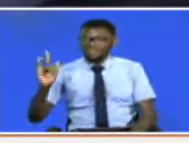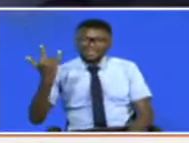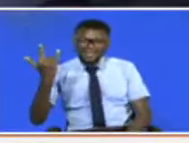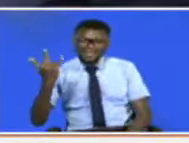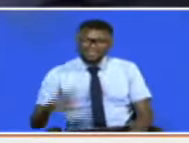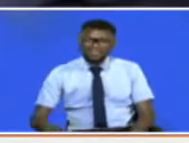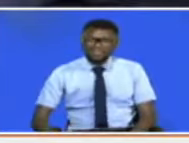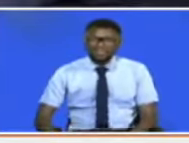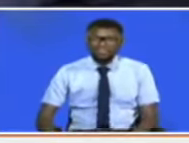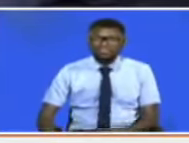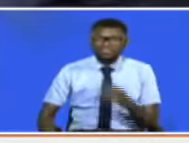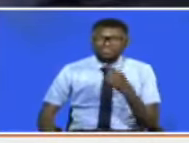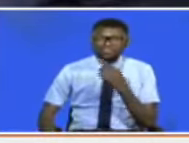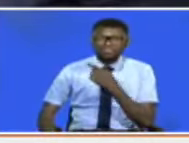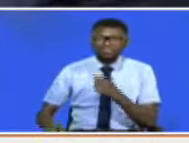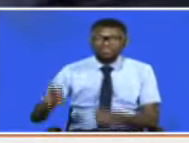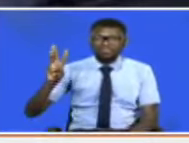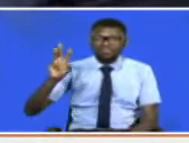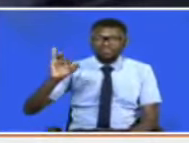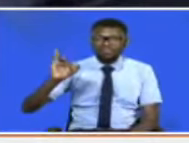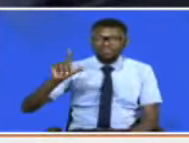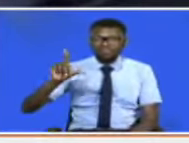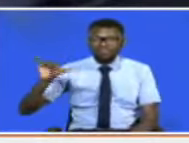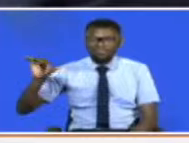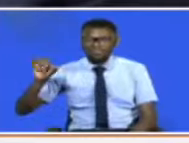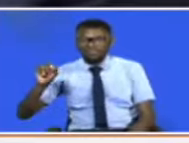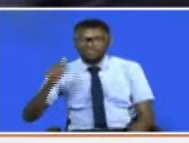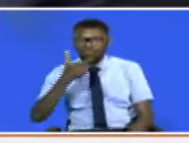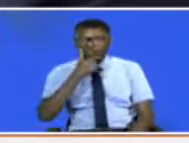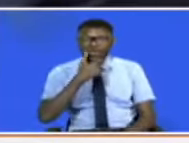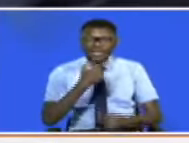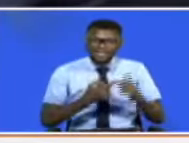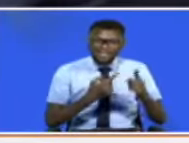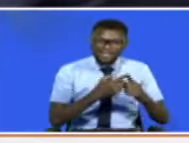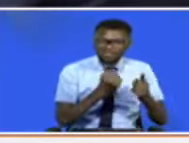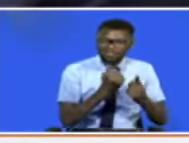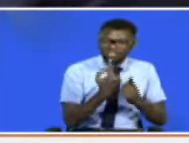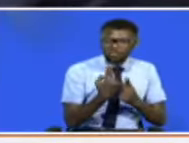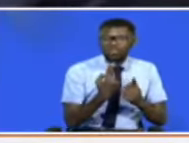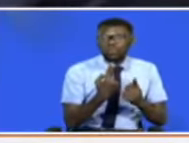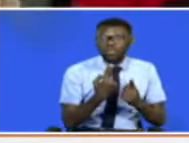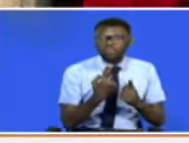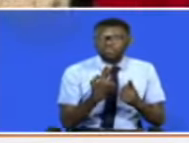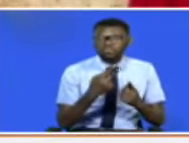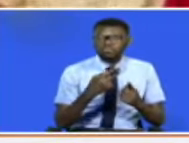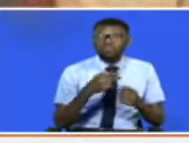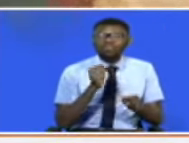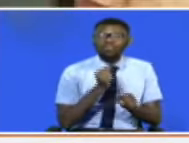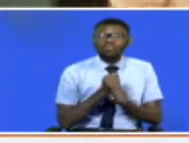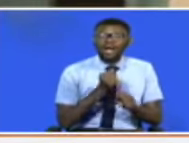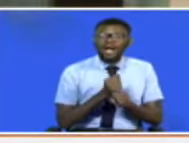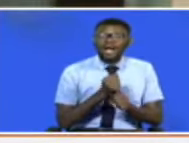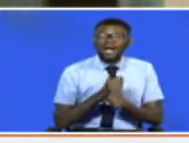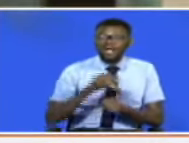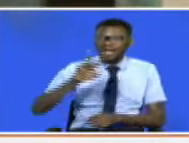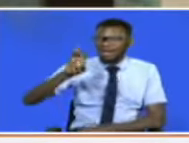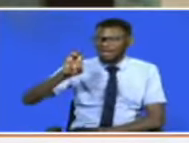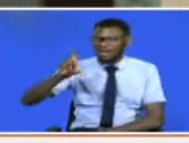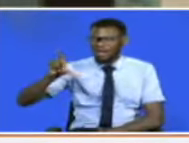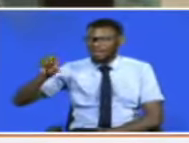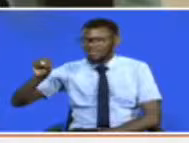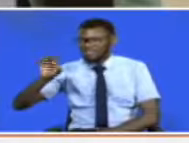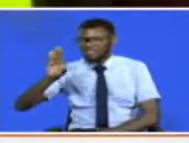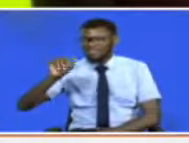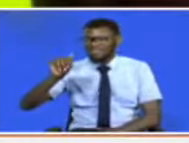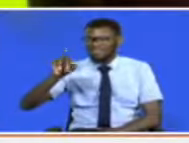That of Willis Onyango Oyeko, 52-year-old, a Wells Fargo employee, whose partially discomposed body was found